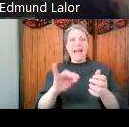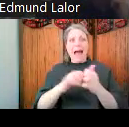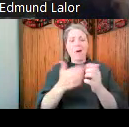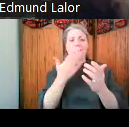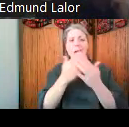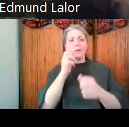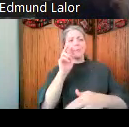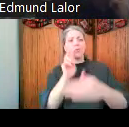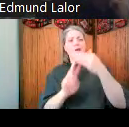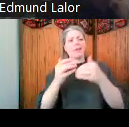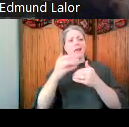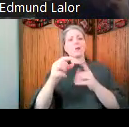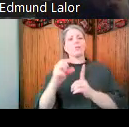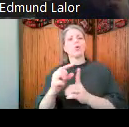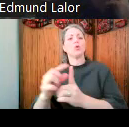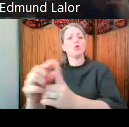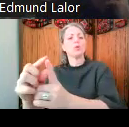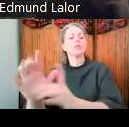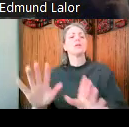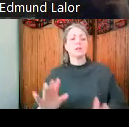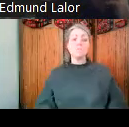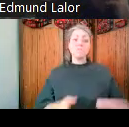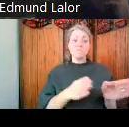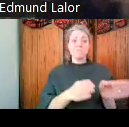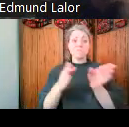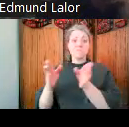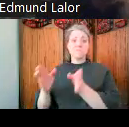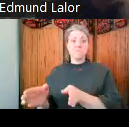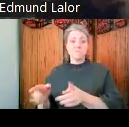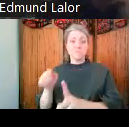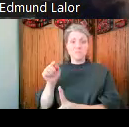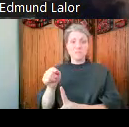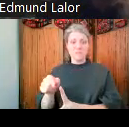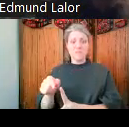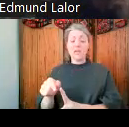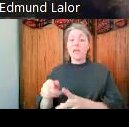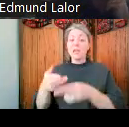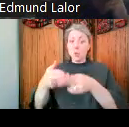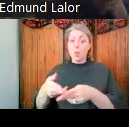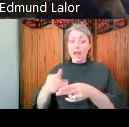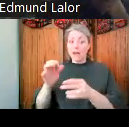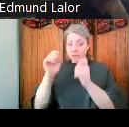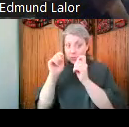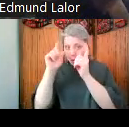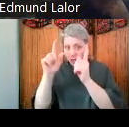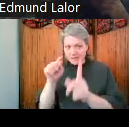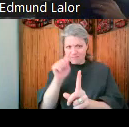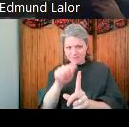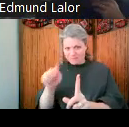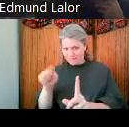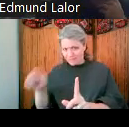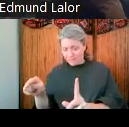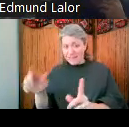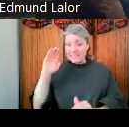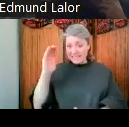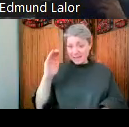seem to be some use of predictive context in modulating the acoustic input. It does seem, though, so far, and again, it's